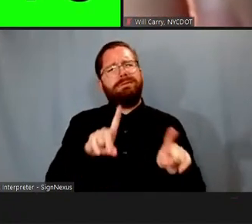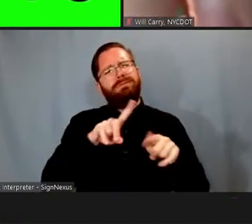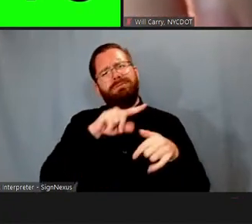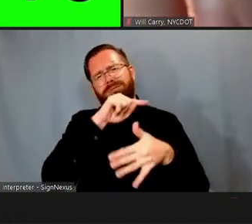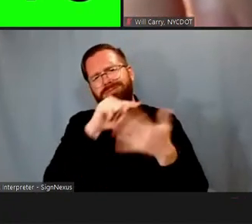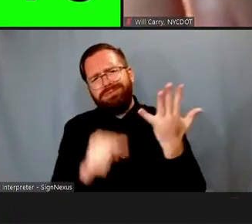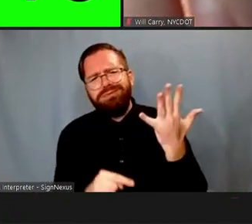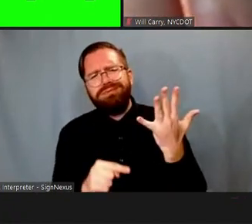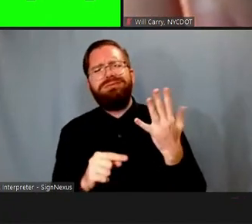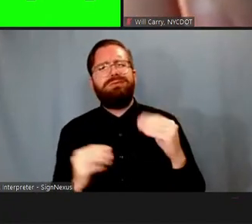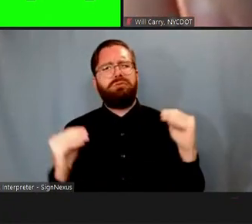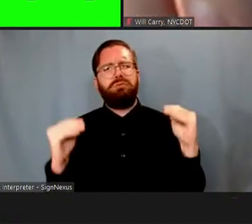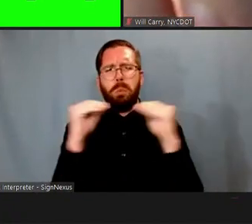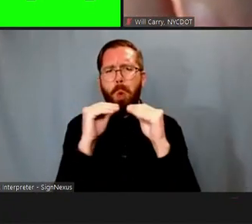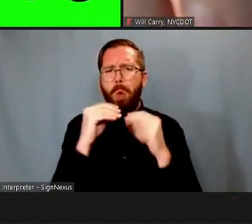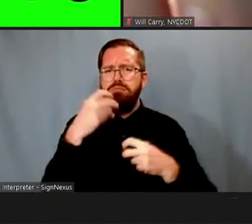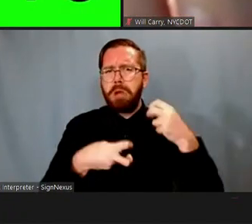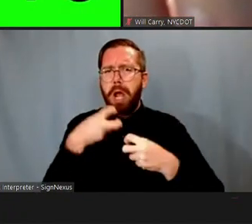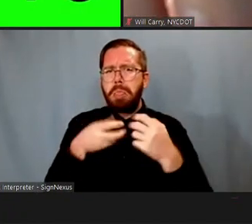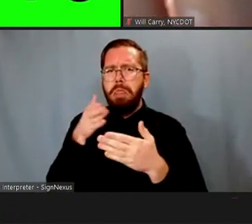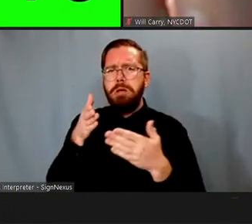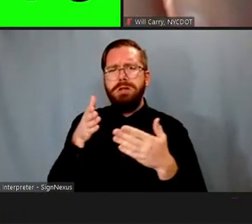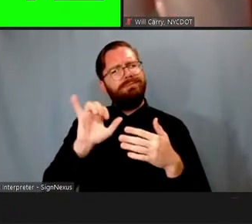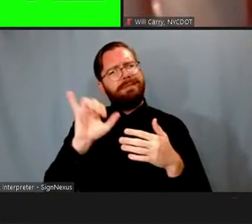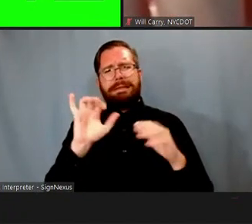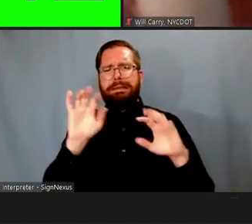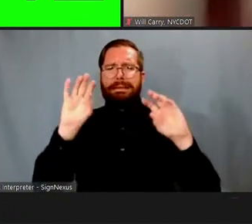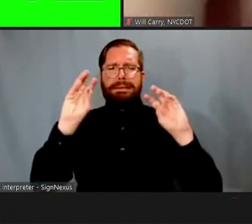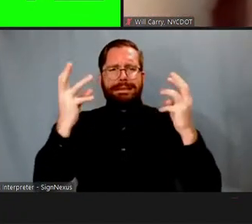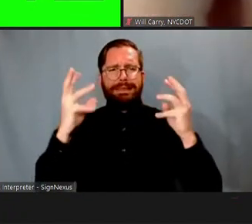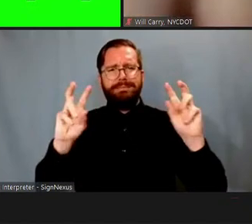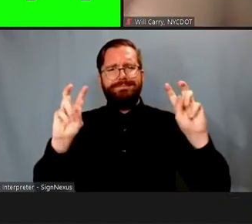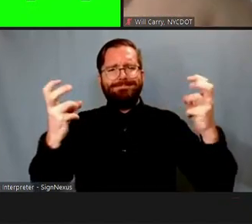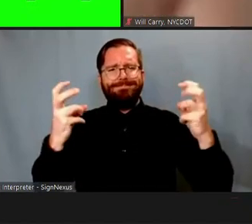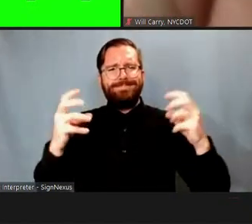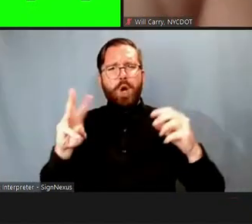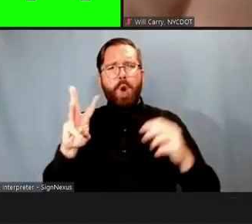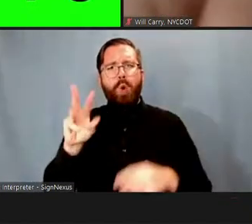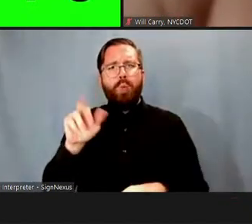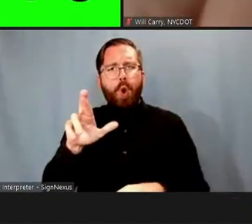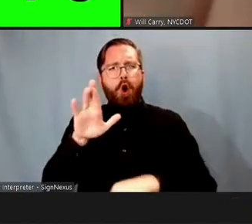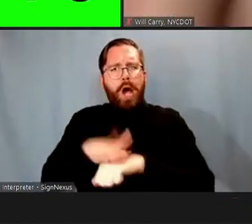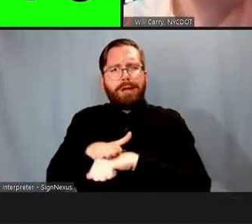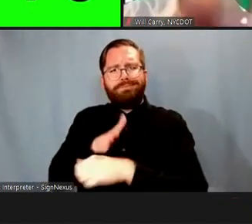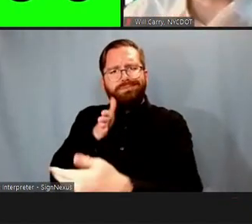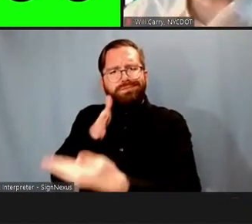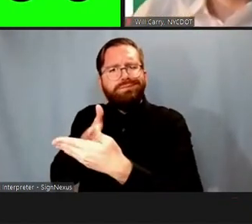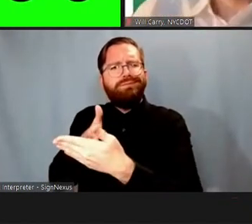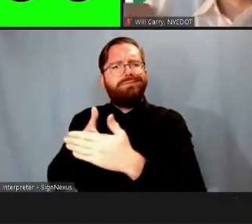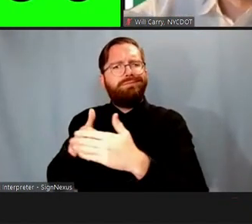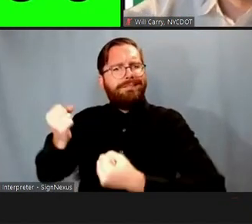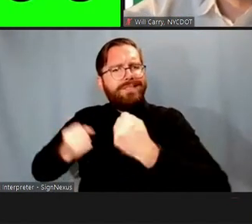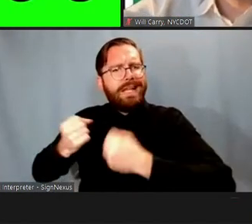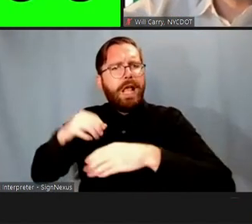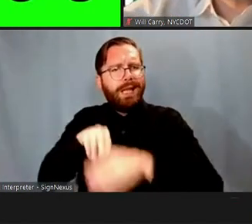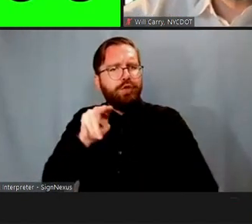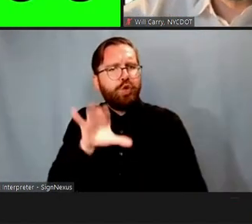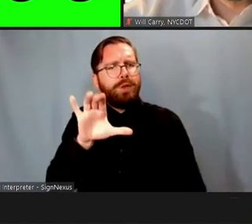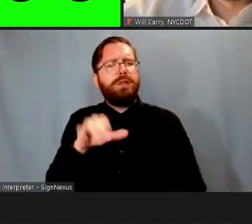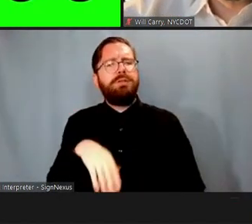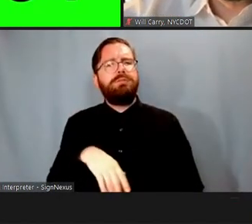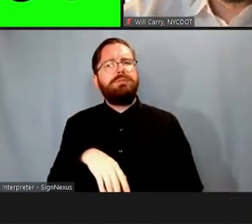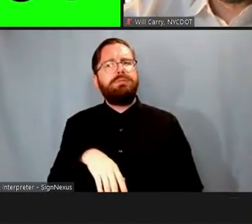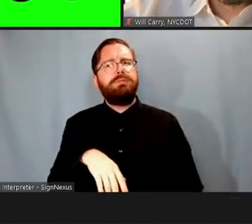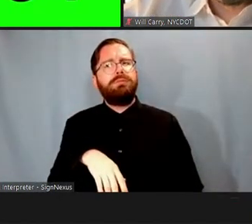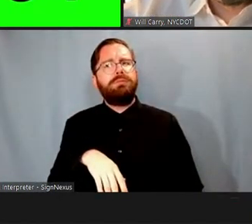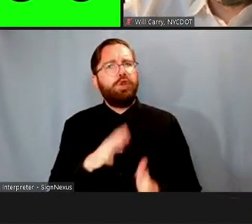really do lead me to believe that there is a war on vehicles in new york city i'm not saying that there isn't a problem with traffic but i do